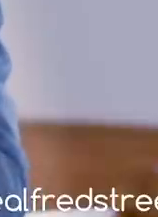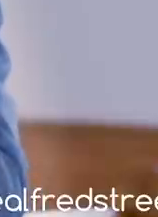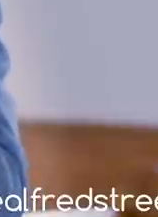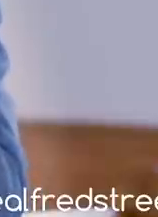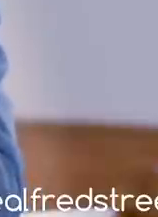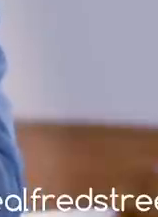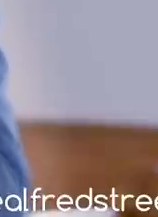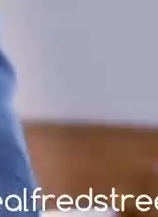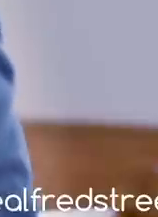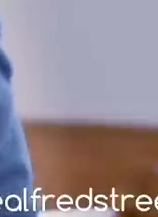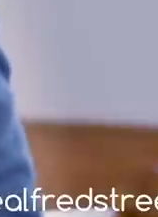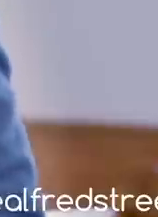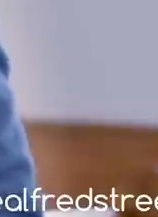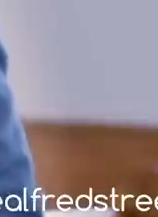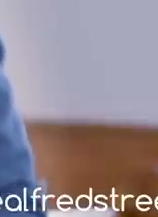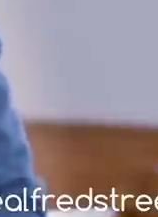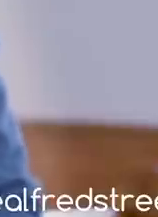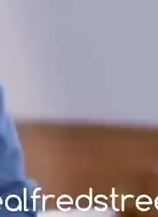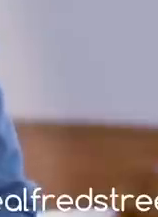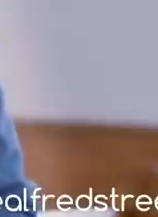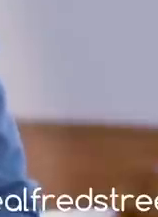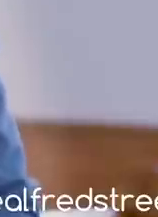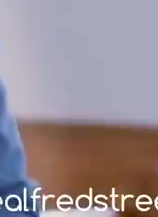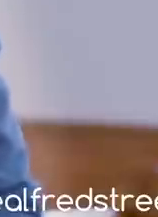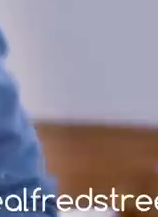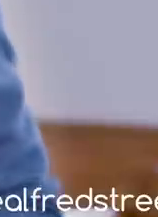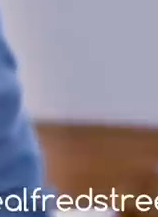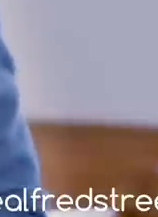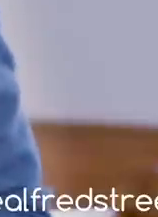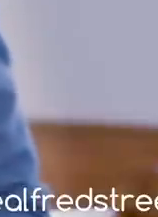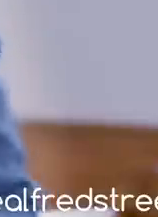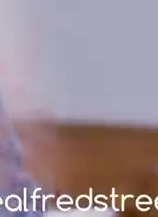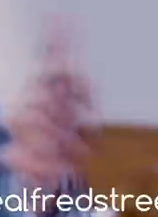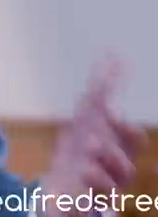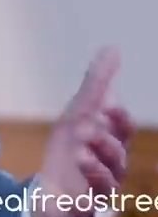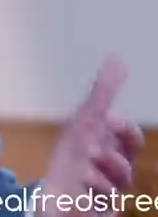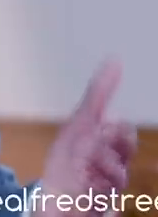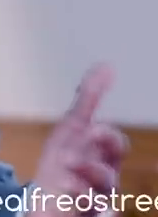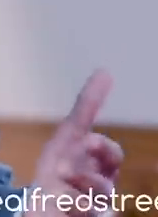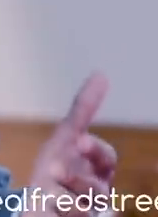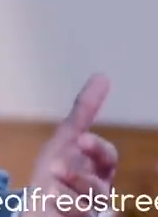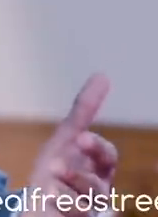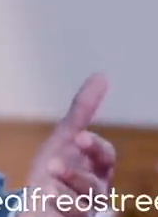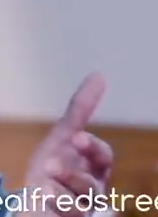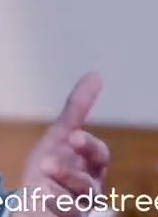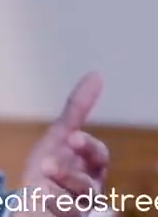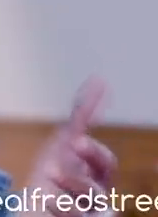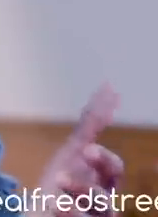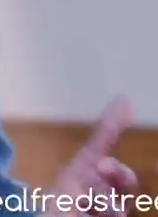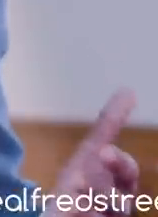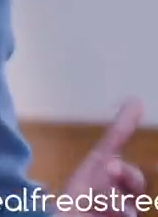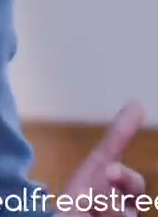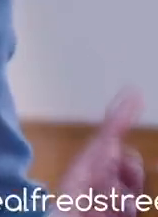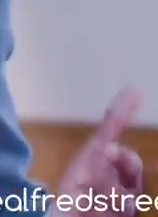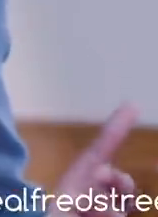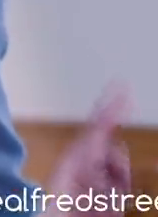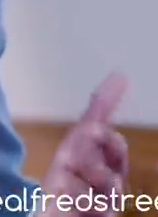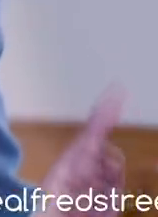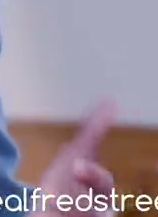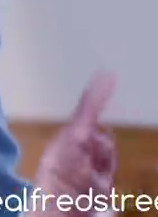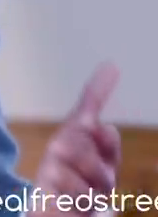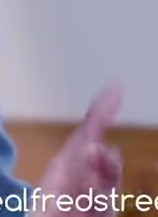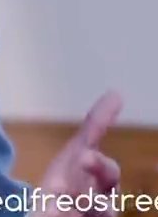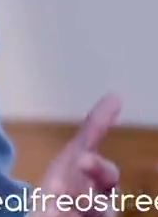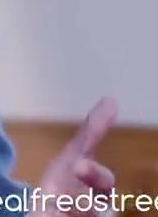risen, reigning, returning Redeemer, to the God who chooses to dwell in these earthen vessels of clay through the sustaining